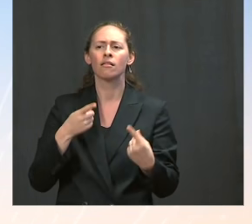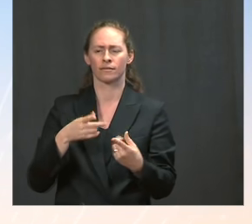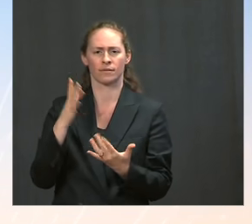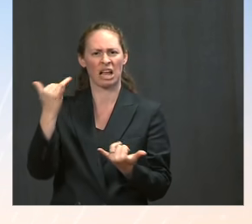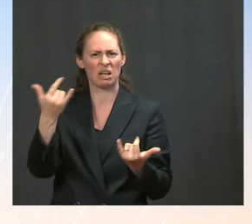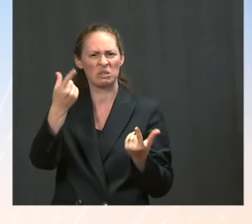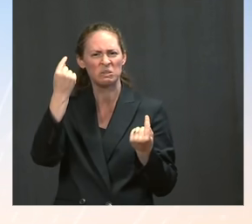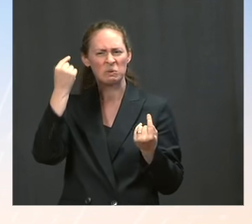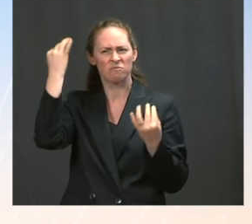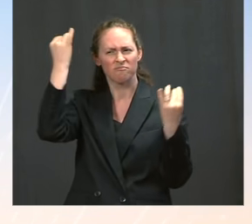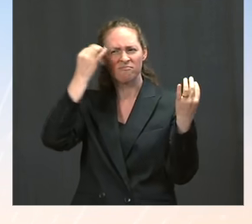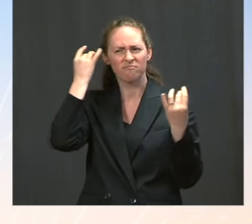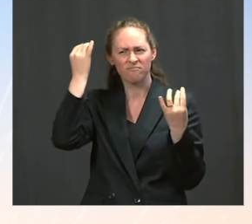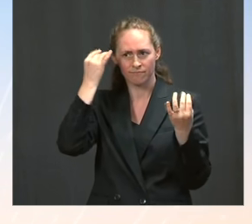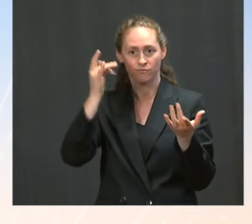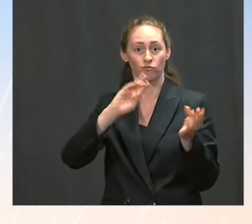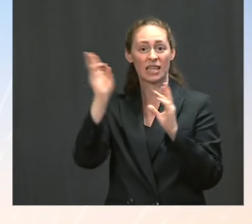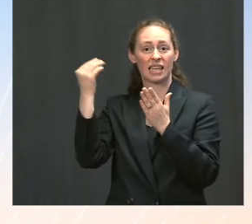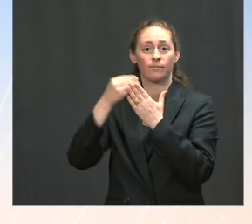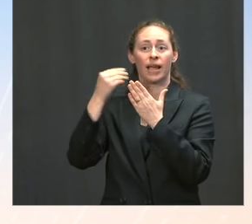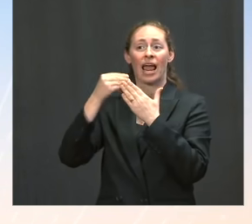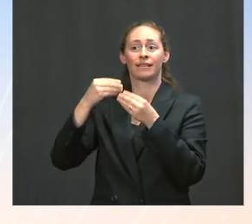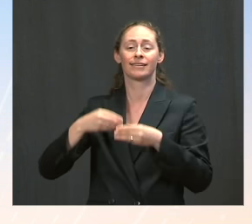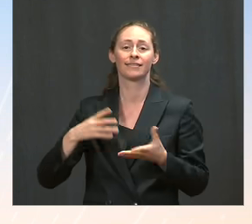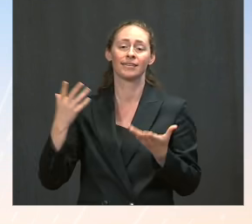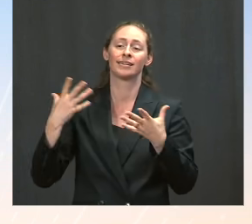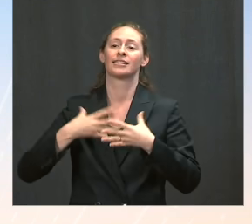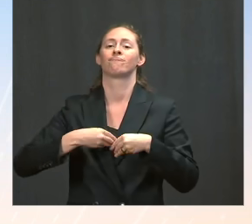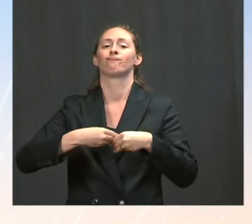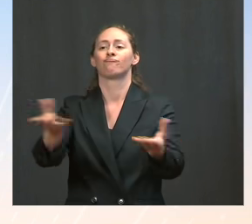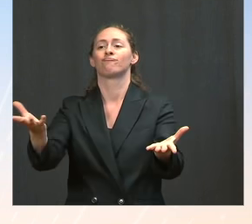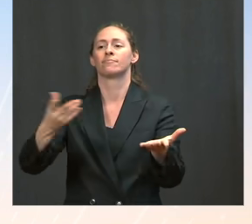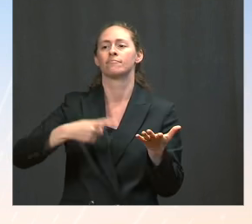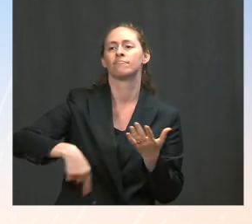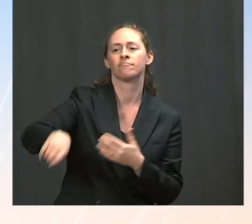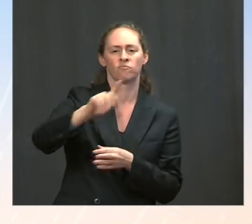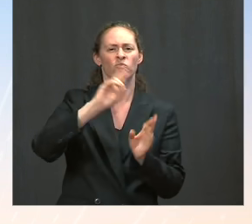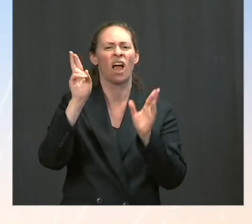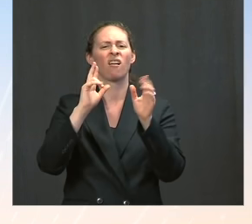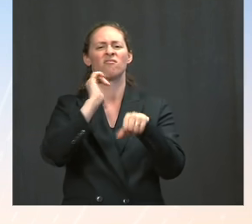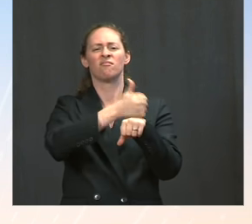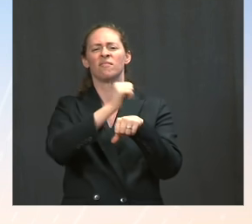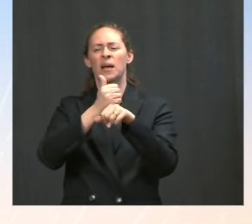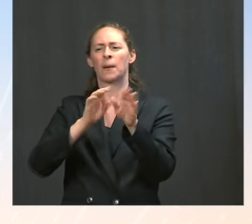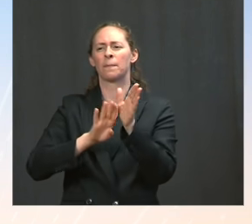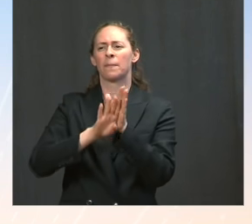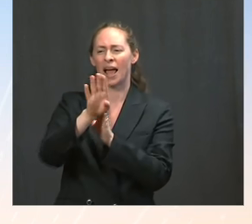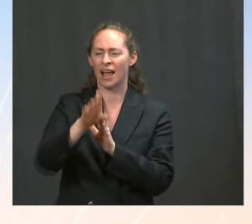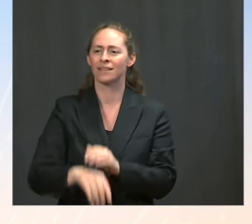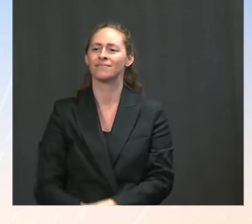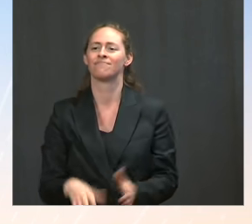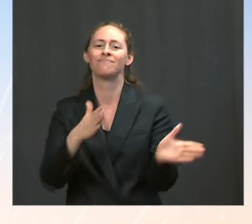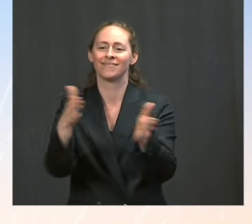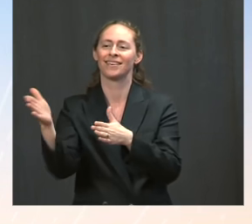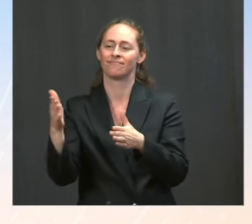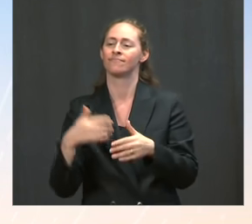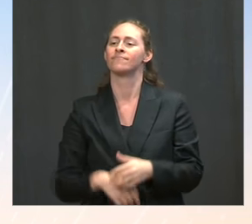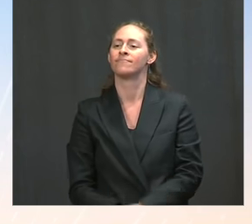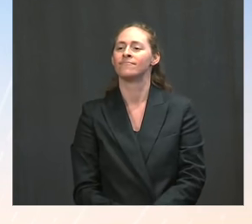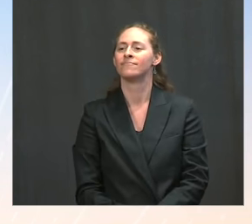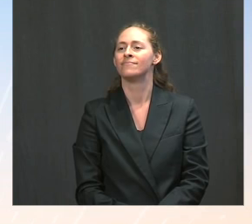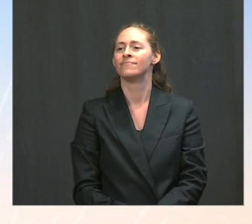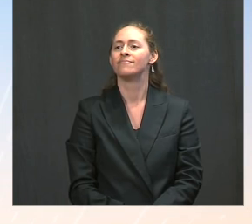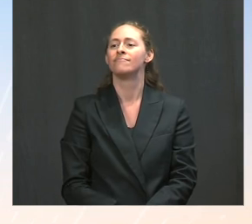been specifically designed to make sure that we are going to be providing high-quality,